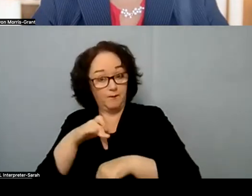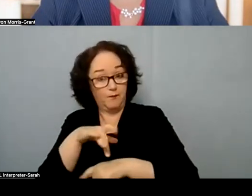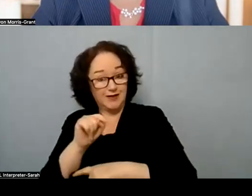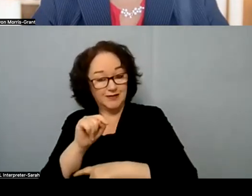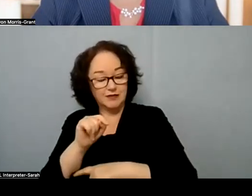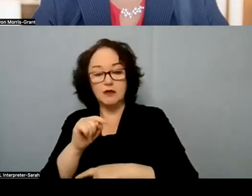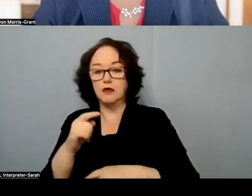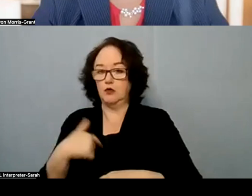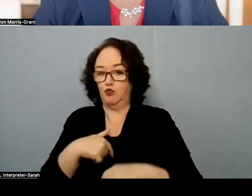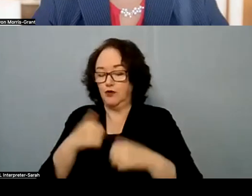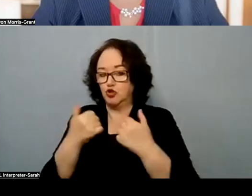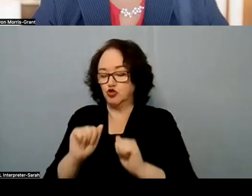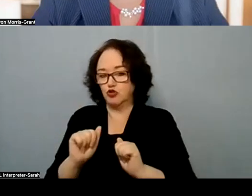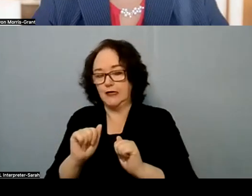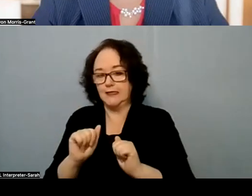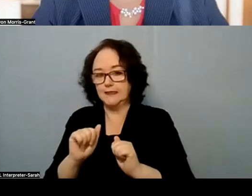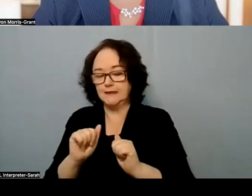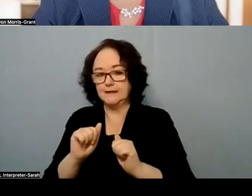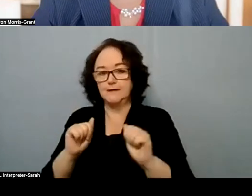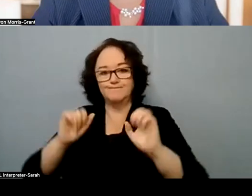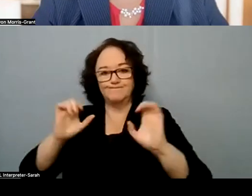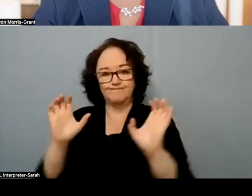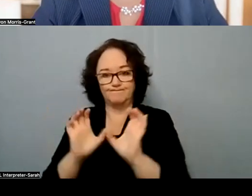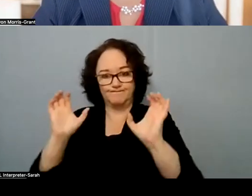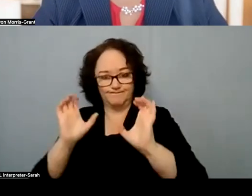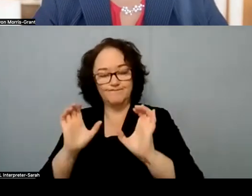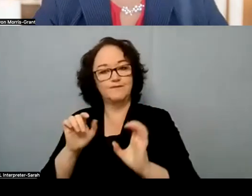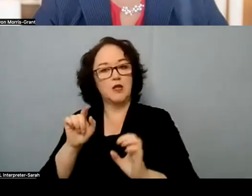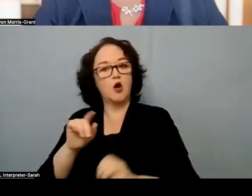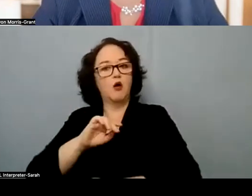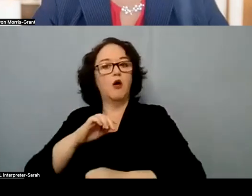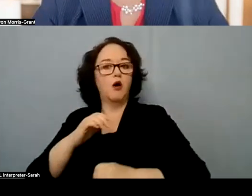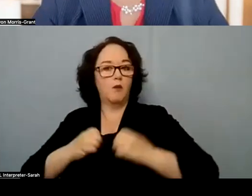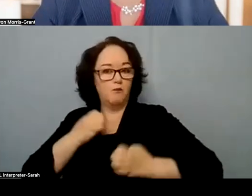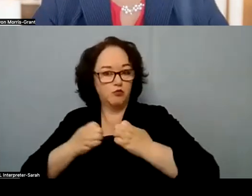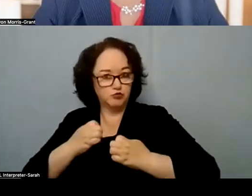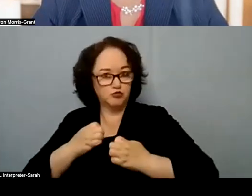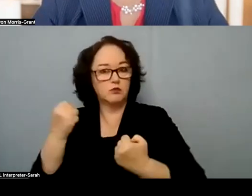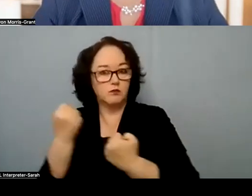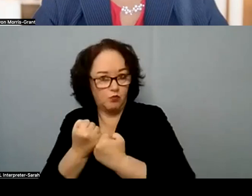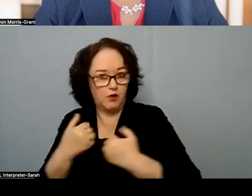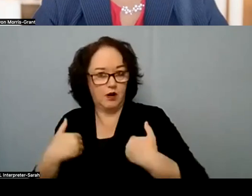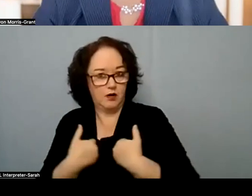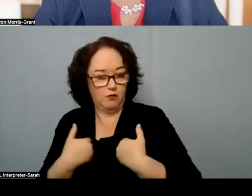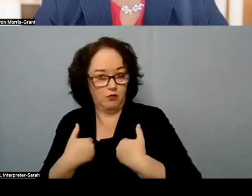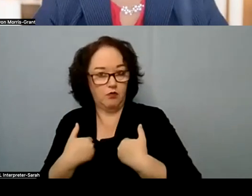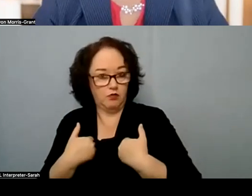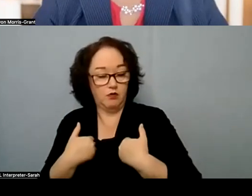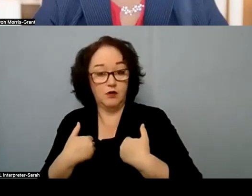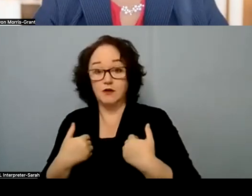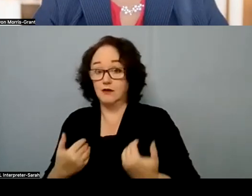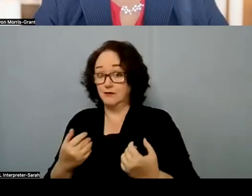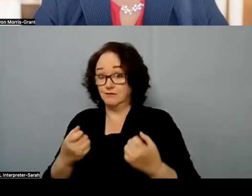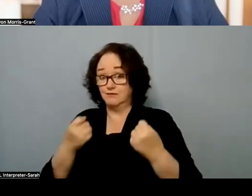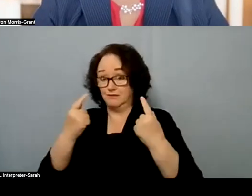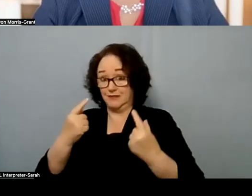animal. And I don't know how many pet owners there are on this call, but I would tell you my furry family